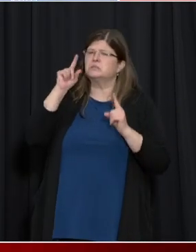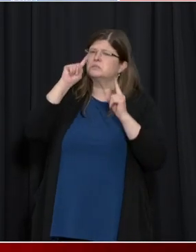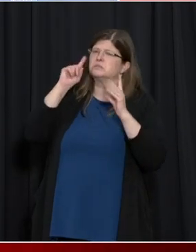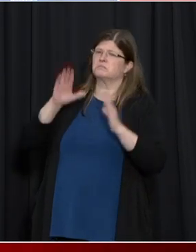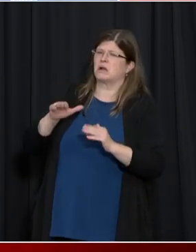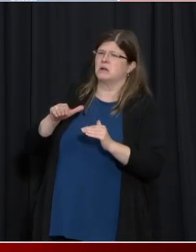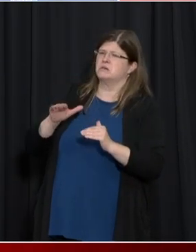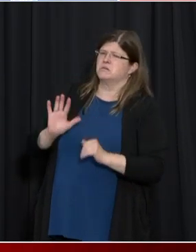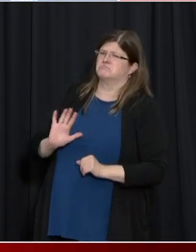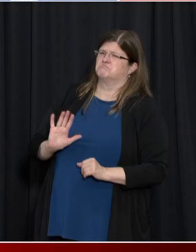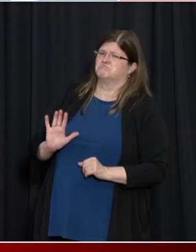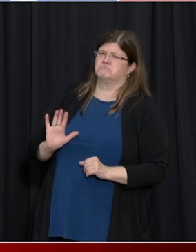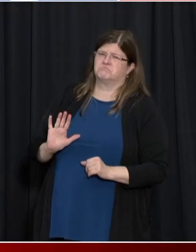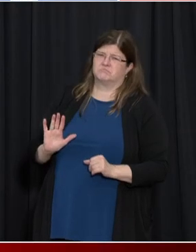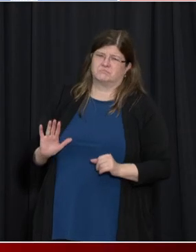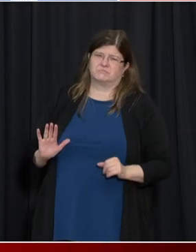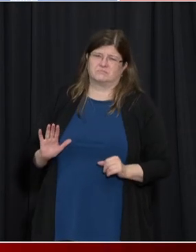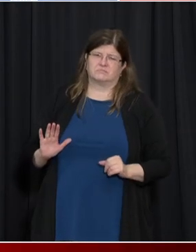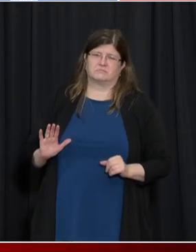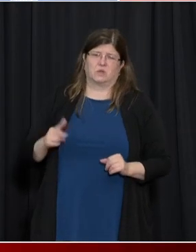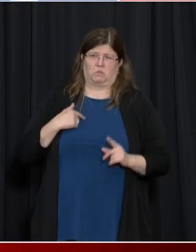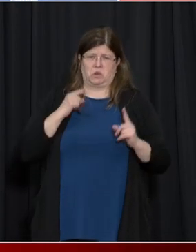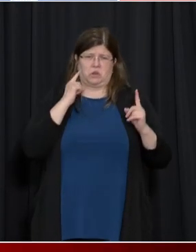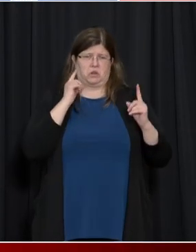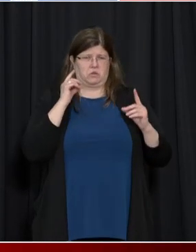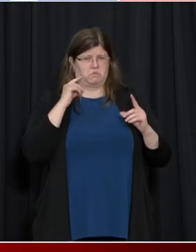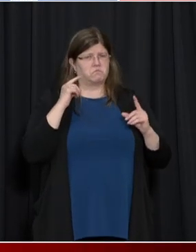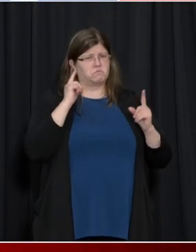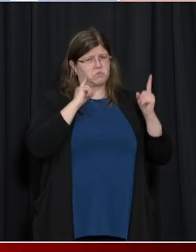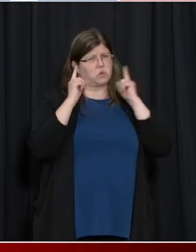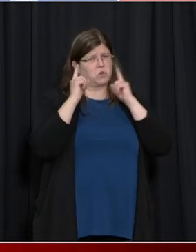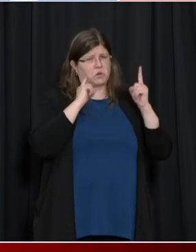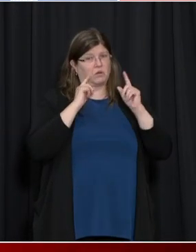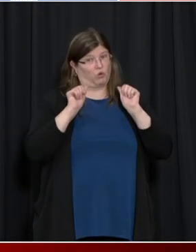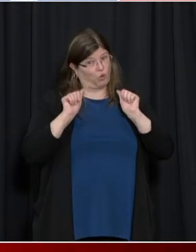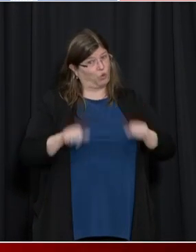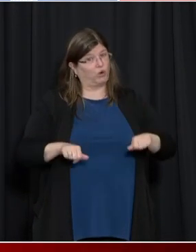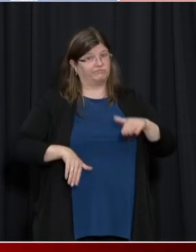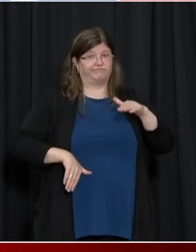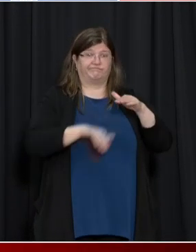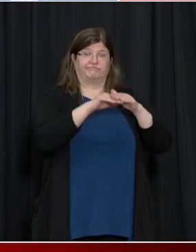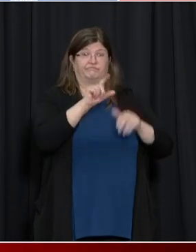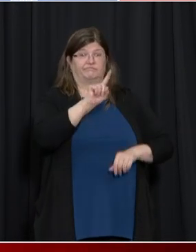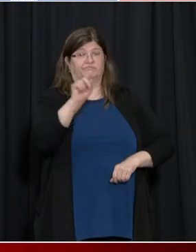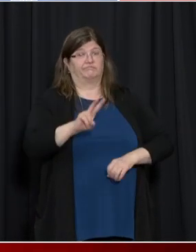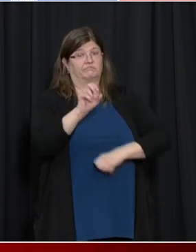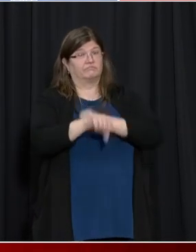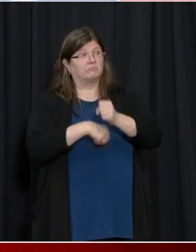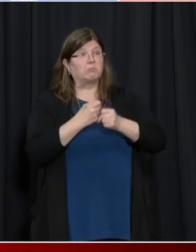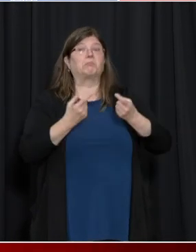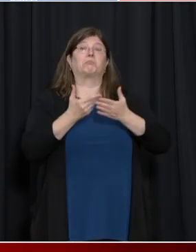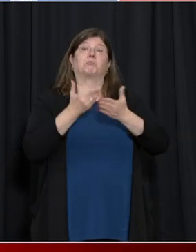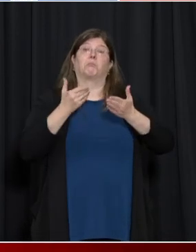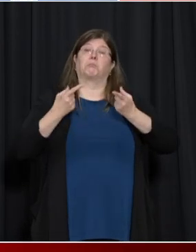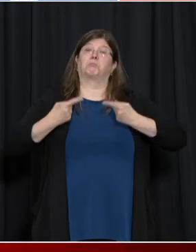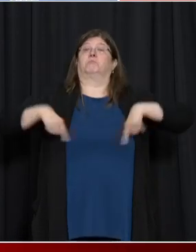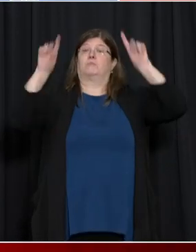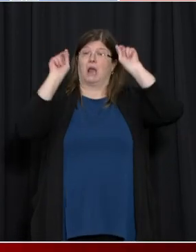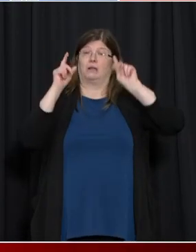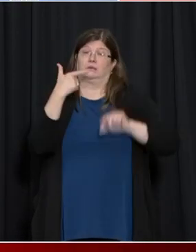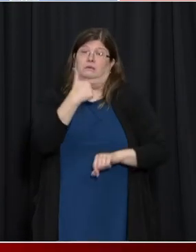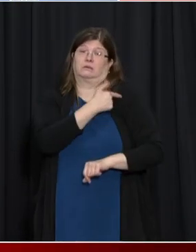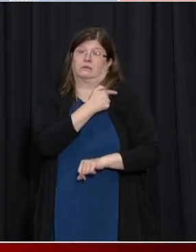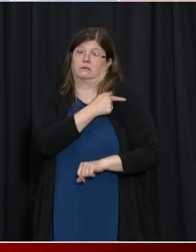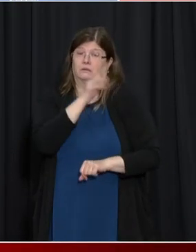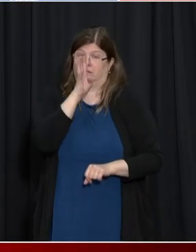Even on the outside, we've heard it could be 18 months. And certainly we're going to work with the health data and what we